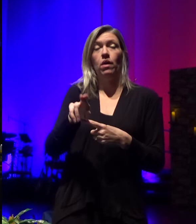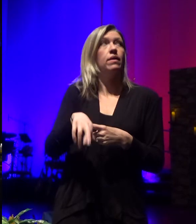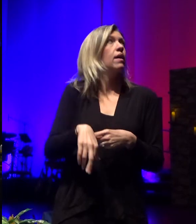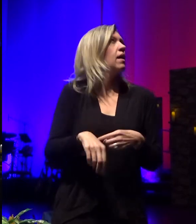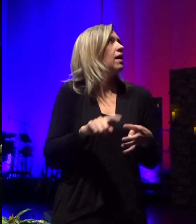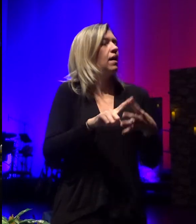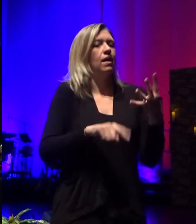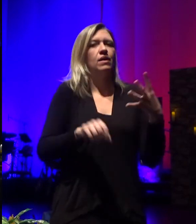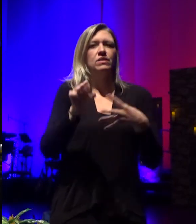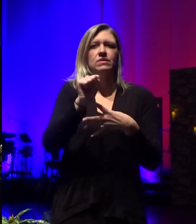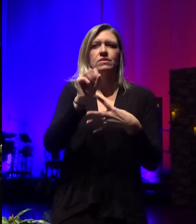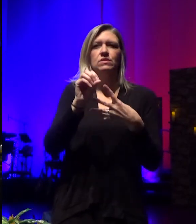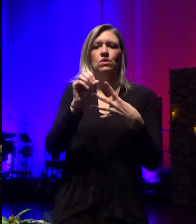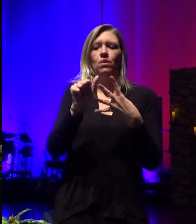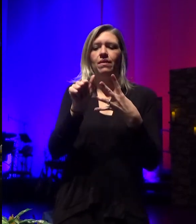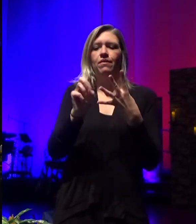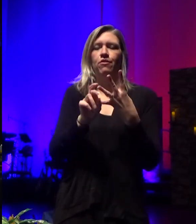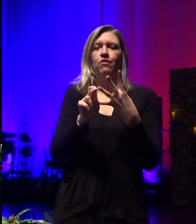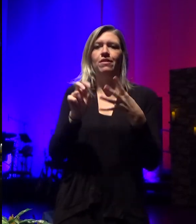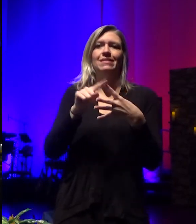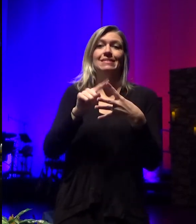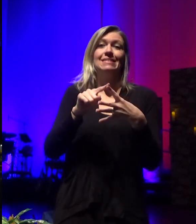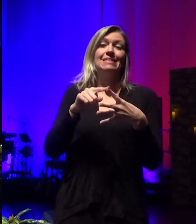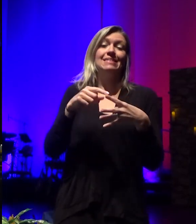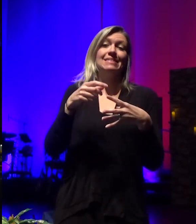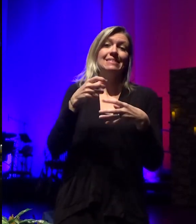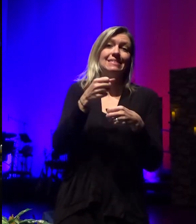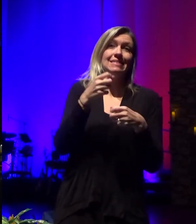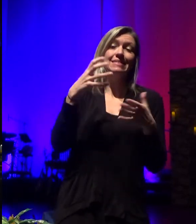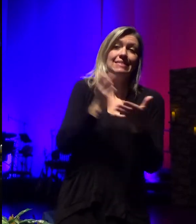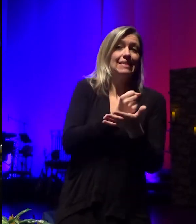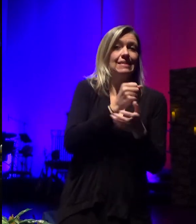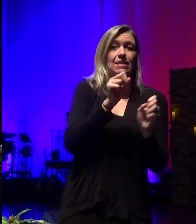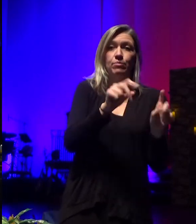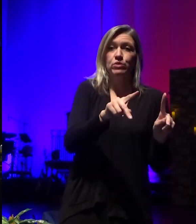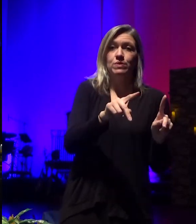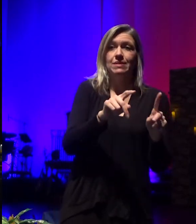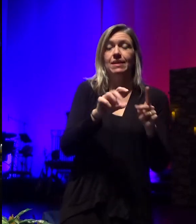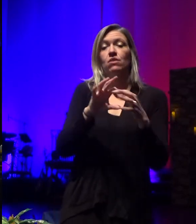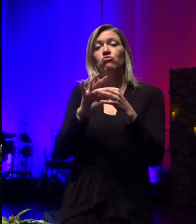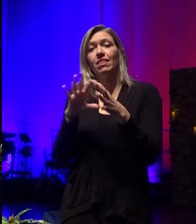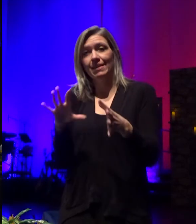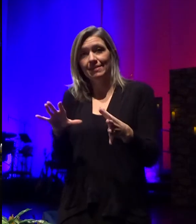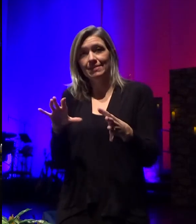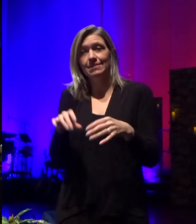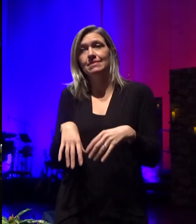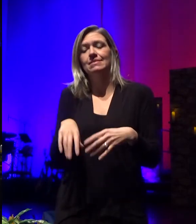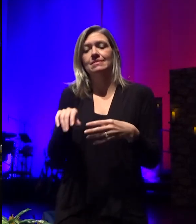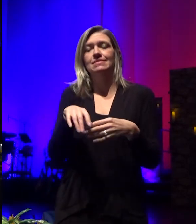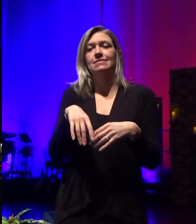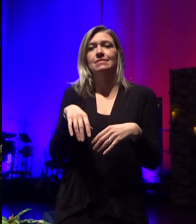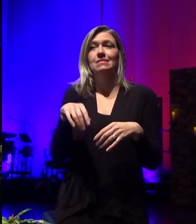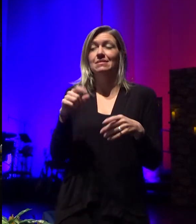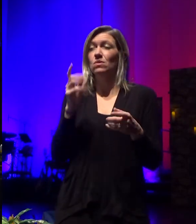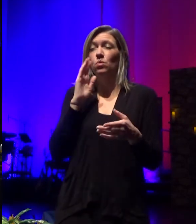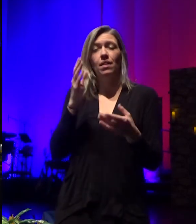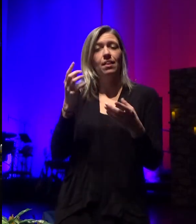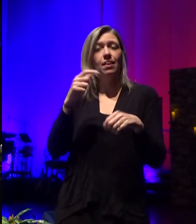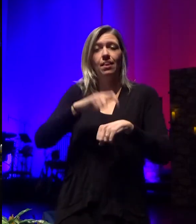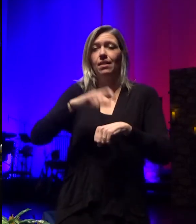Seize opportunity and release. Life is saying that. There will be a time when it's important for you to